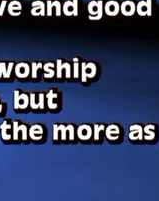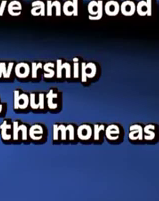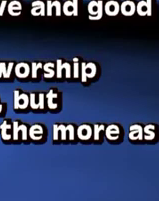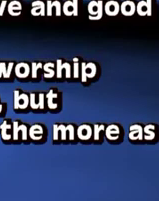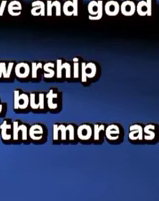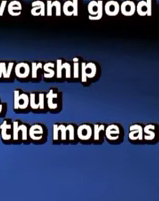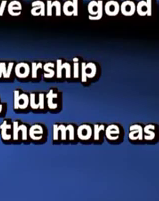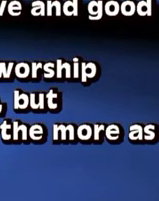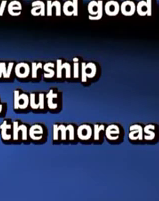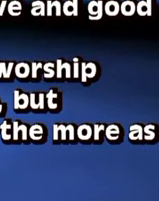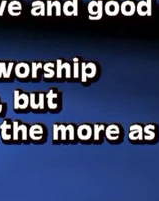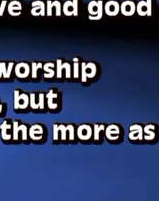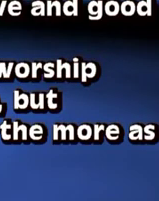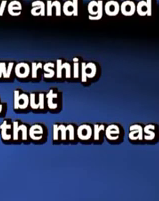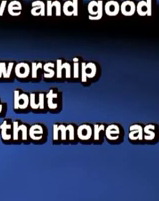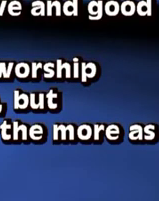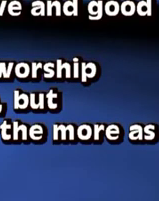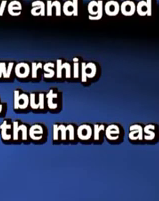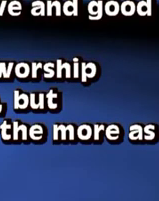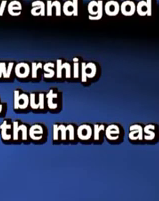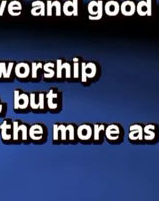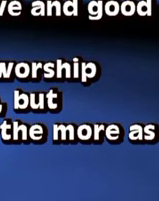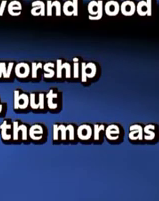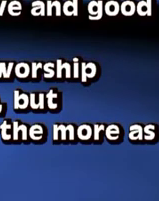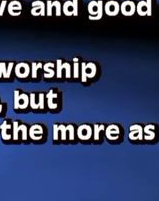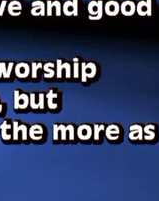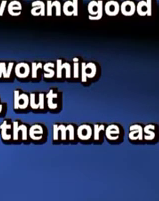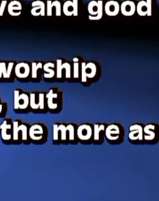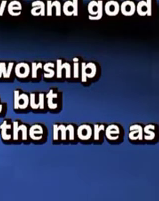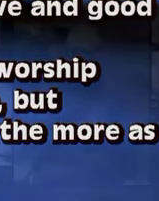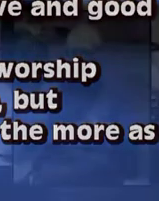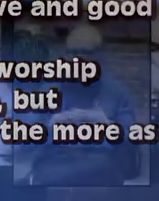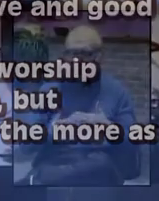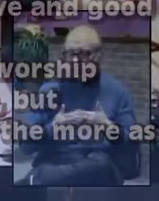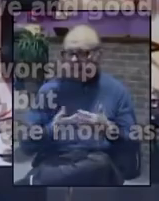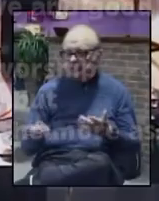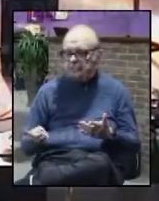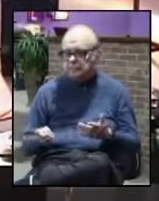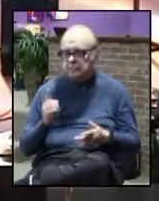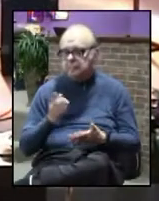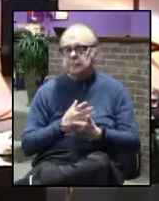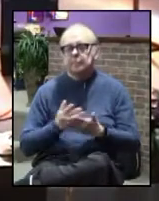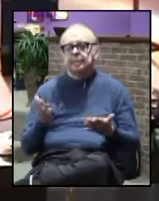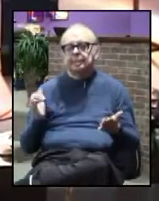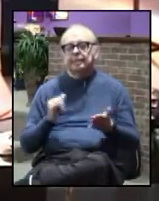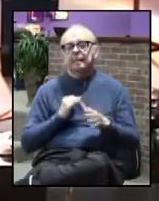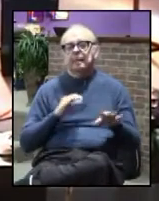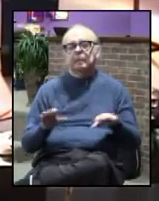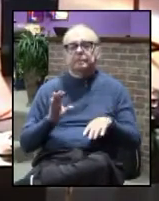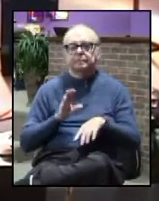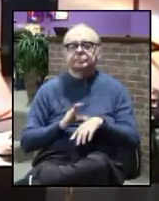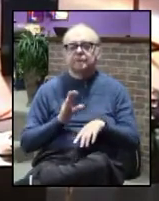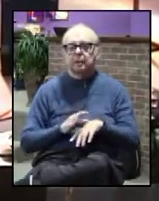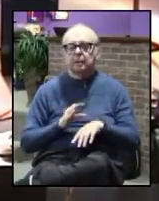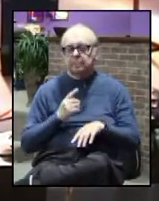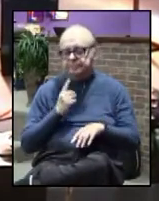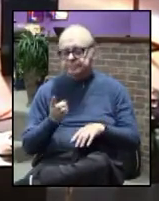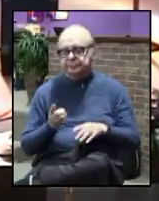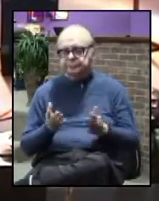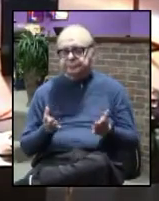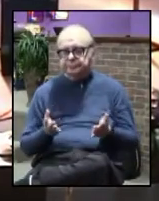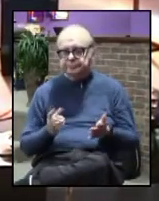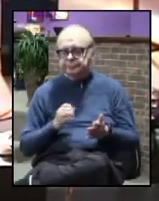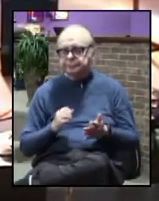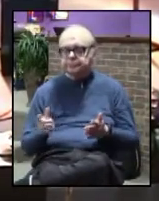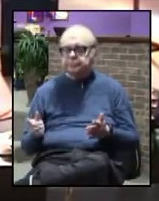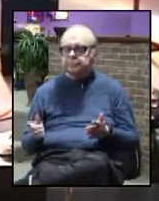do, but encouraging each other, and all the more as you see the day drawing near. One of the things that we do in this church, and that is this, and some